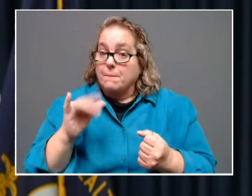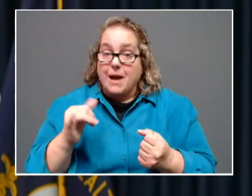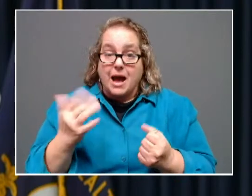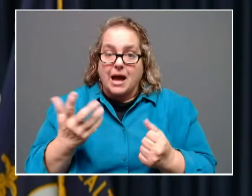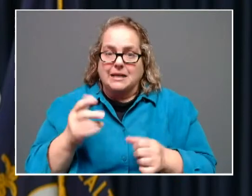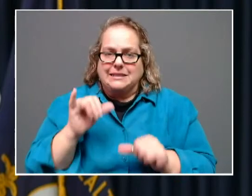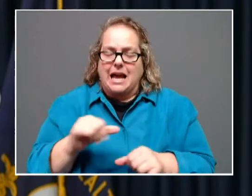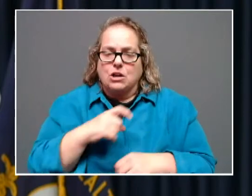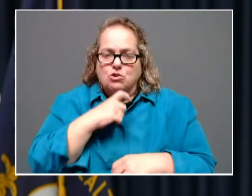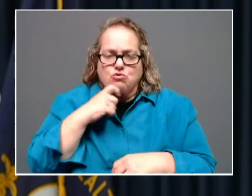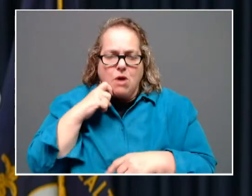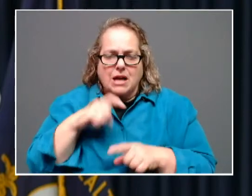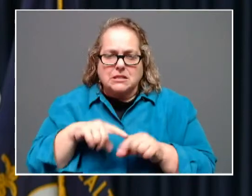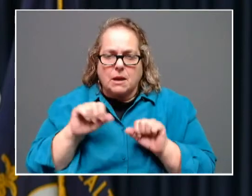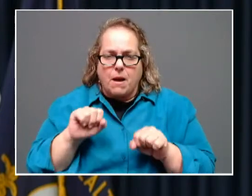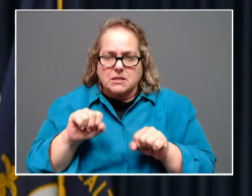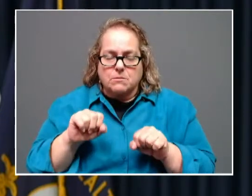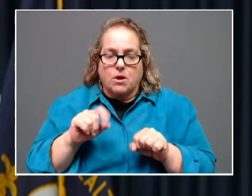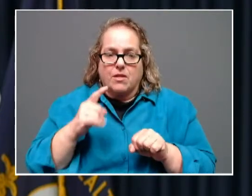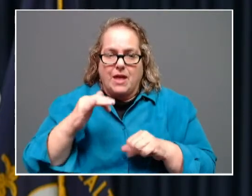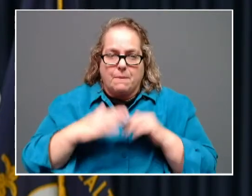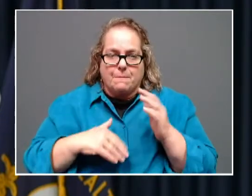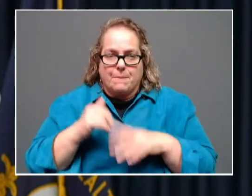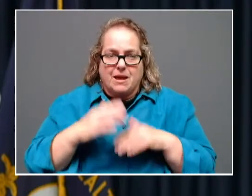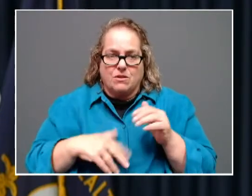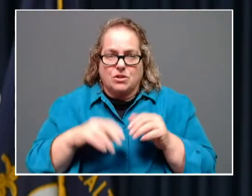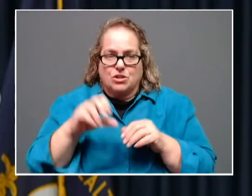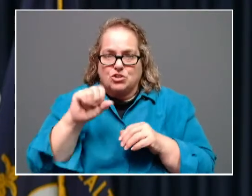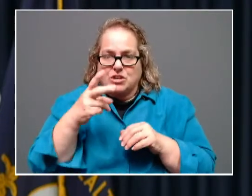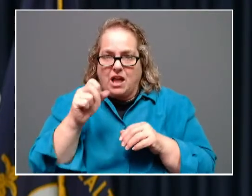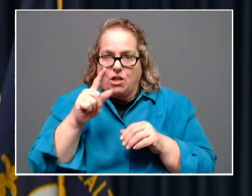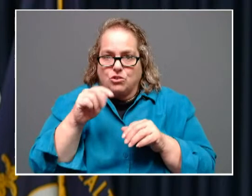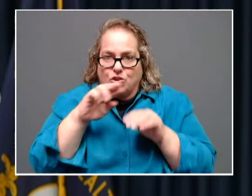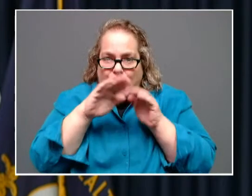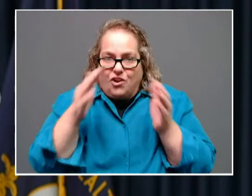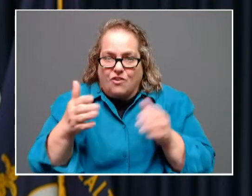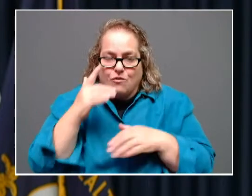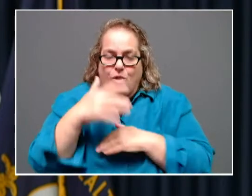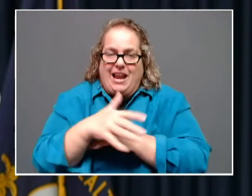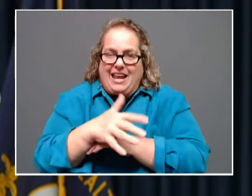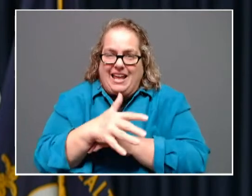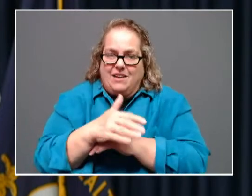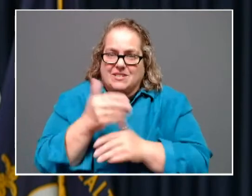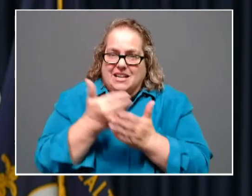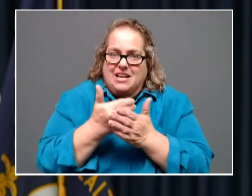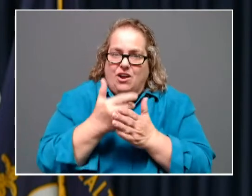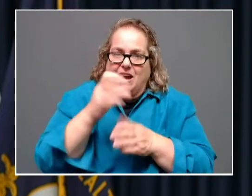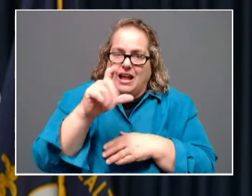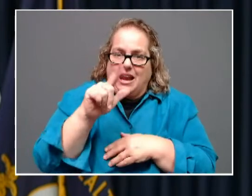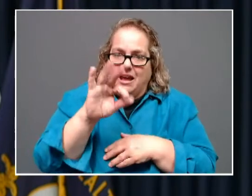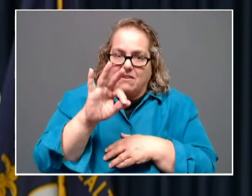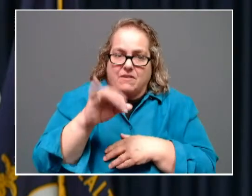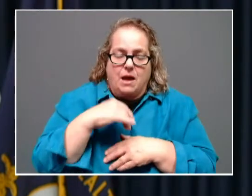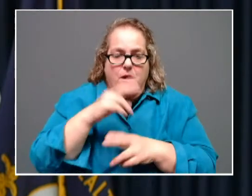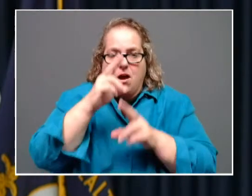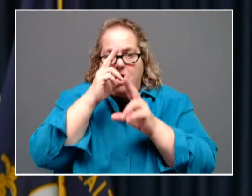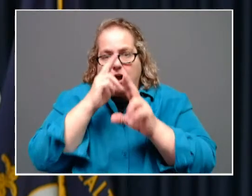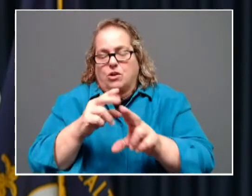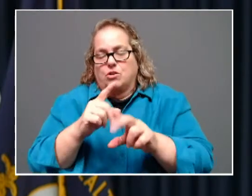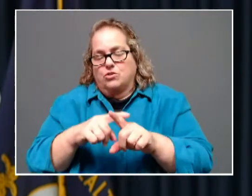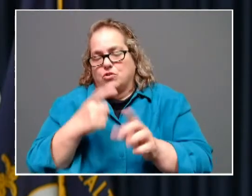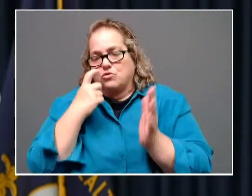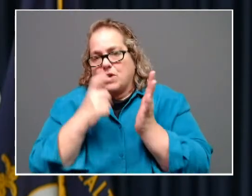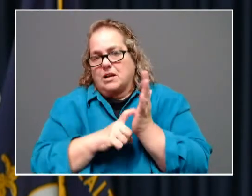built an insulated shelter from leaves and camping along a cliff line. Today, I'm honored to recognize this commendable public